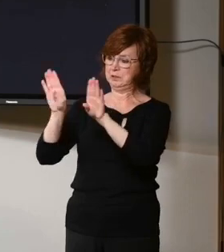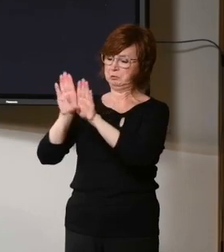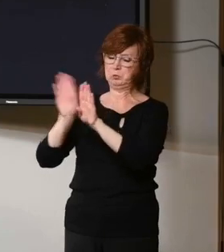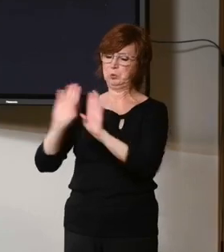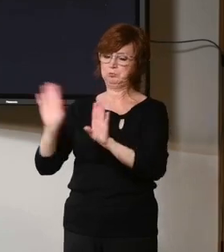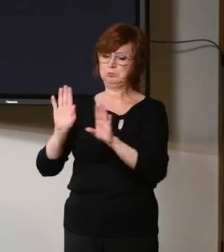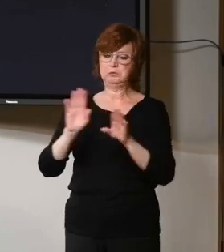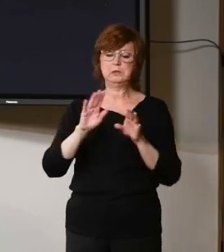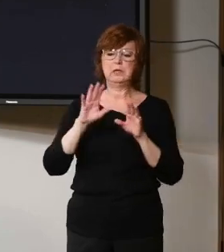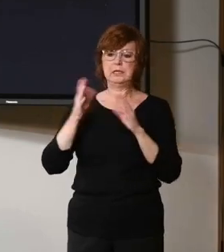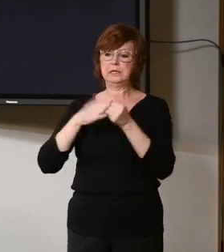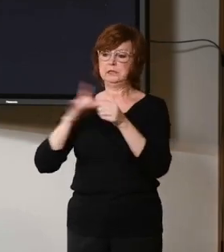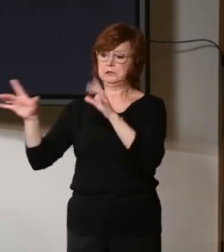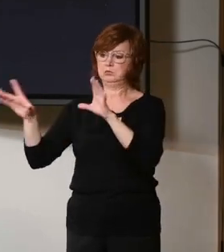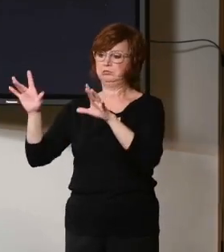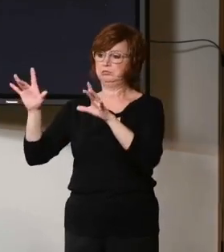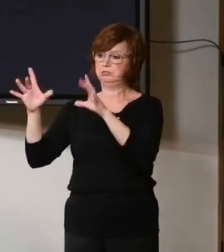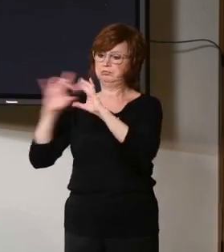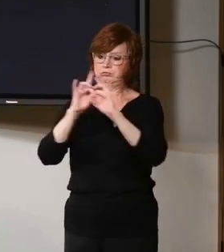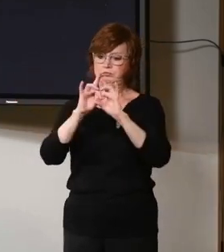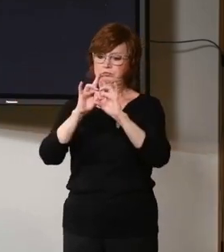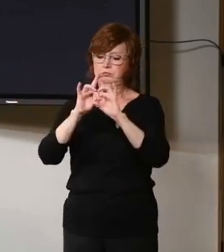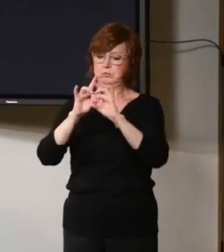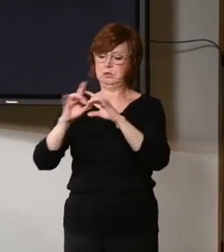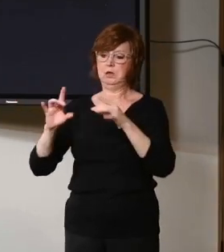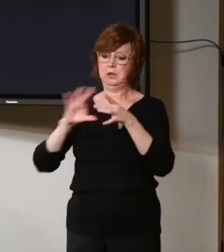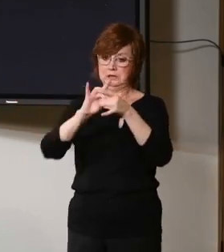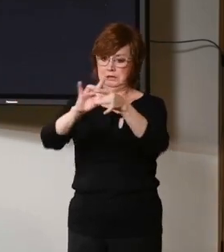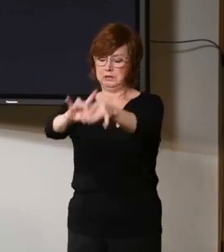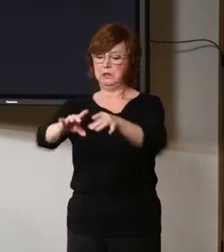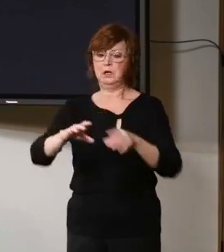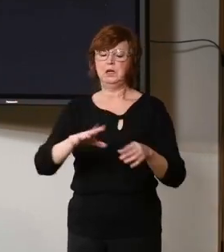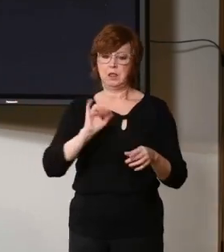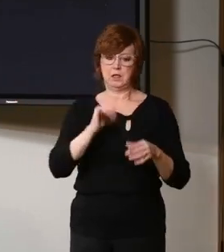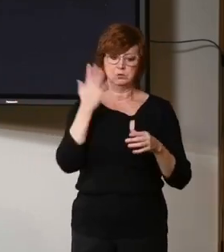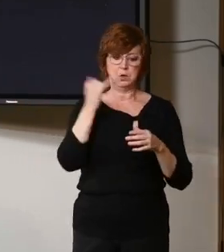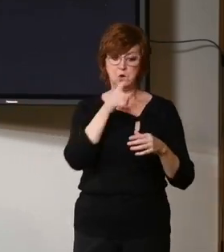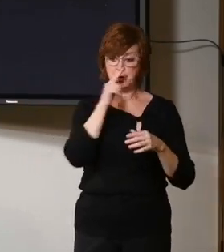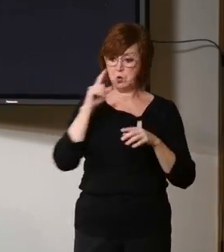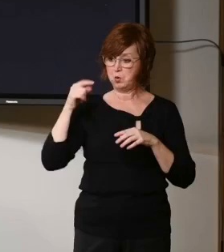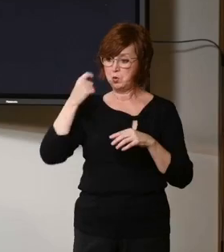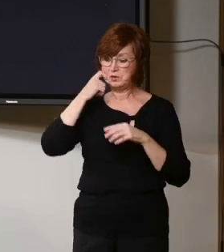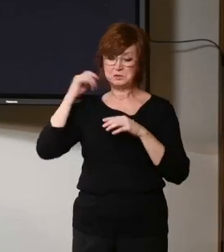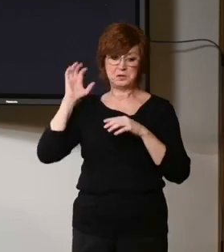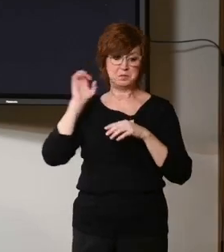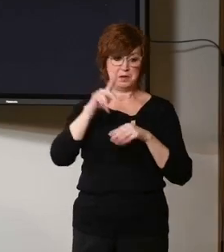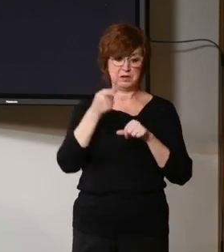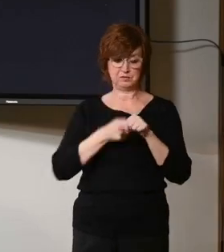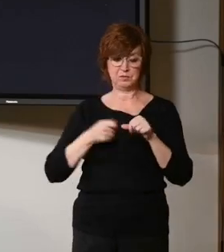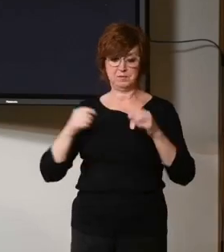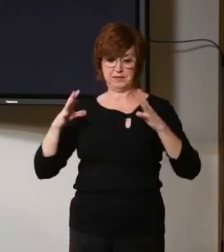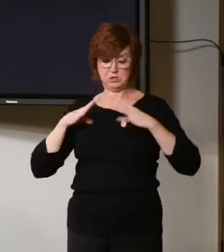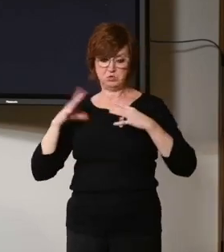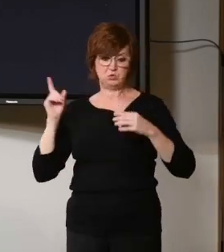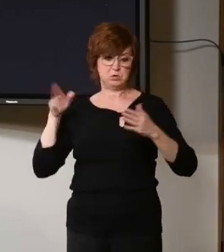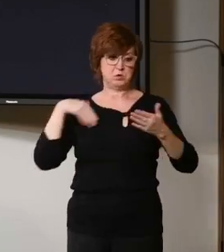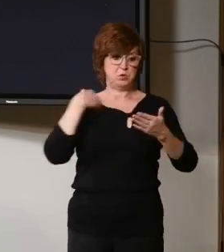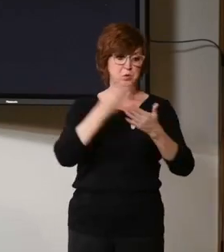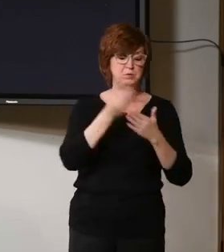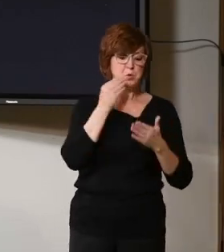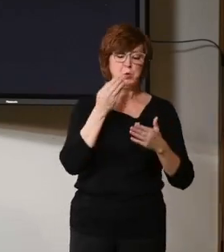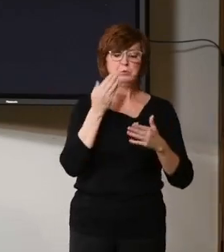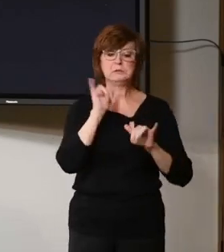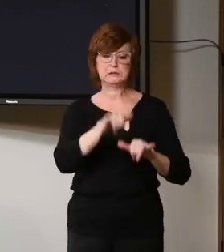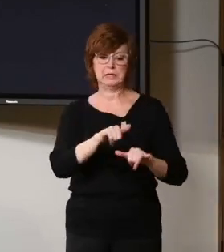either as close contacts or as returning travelers. And cases, of course, they need to be cleared by public